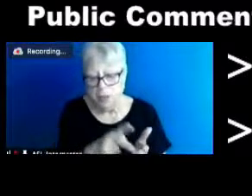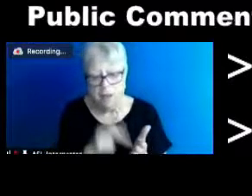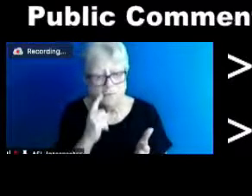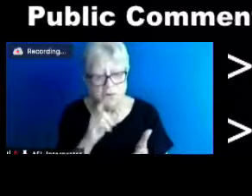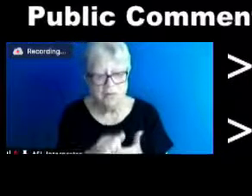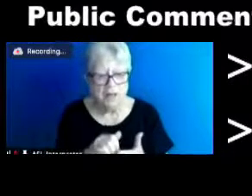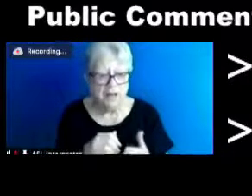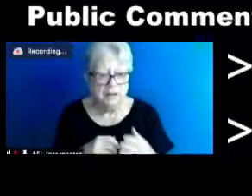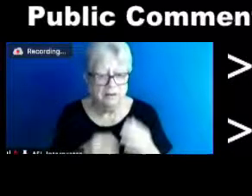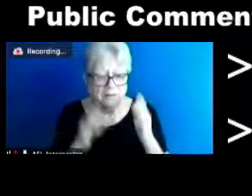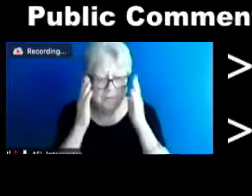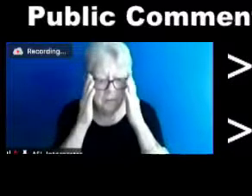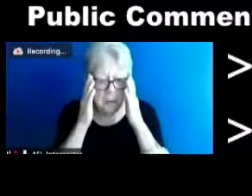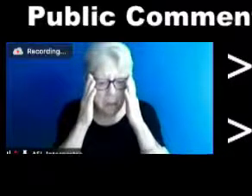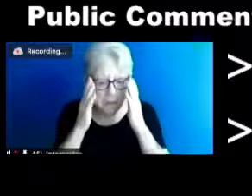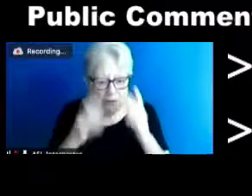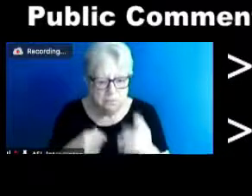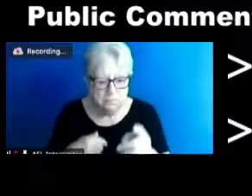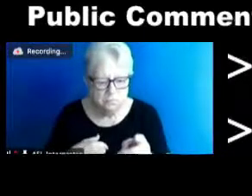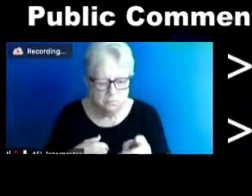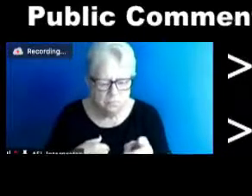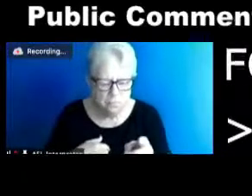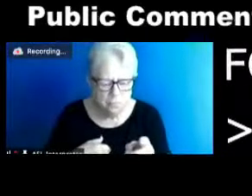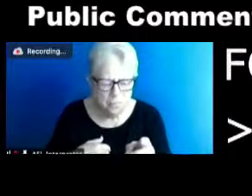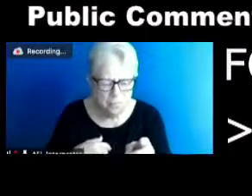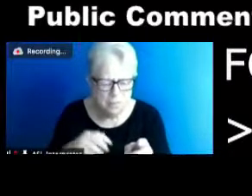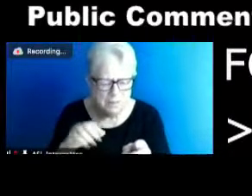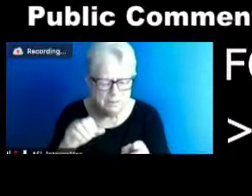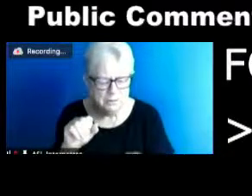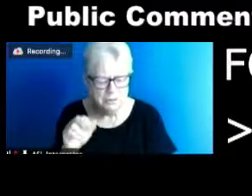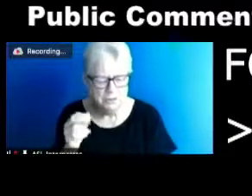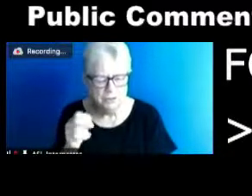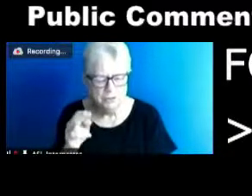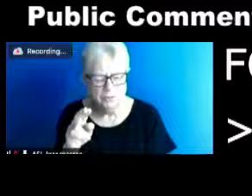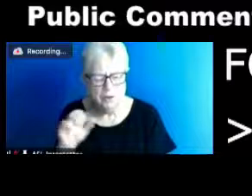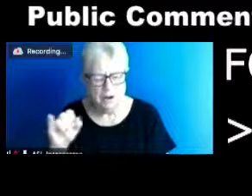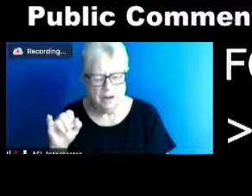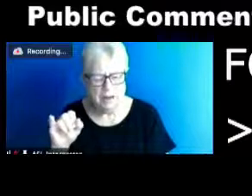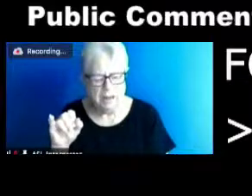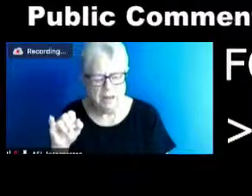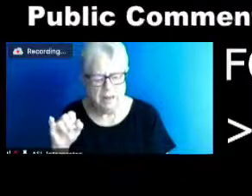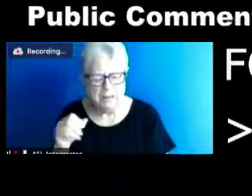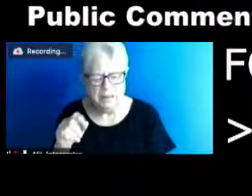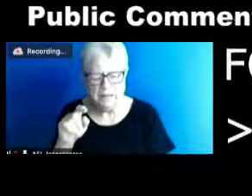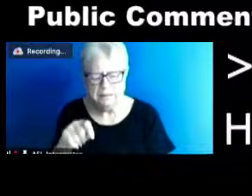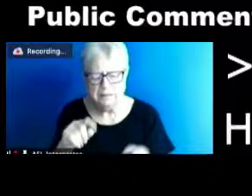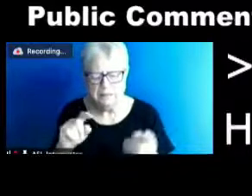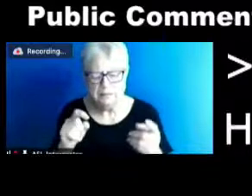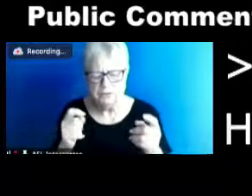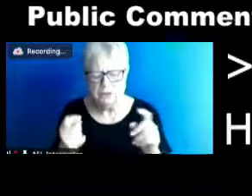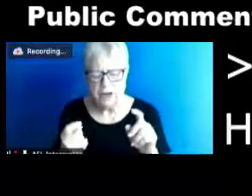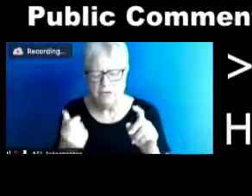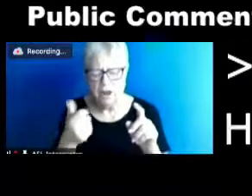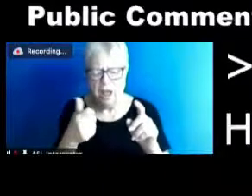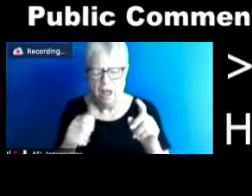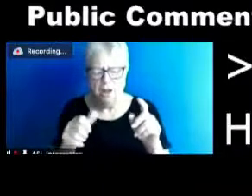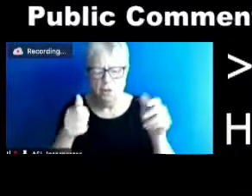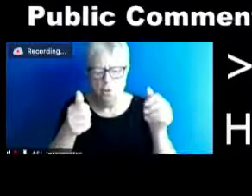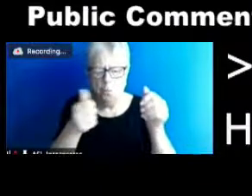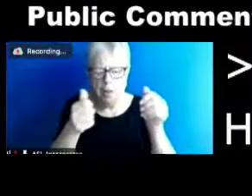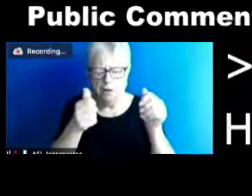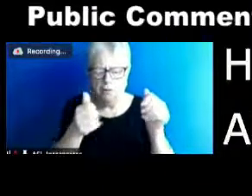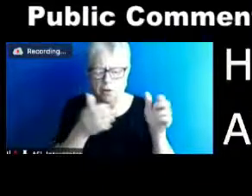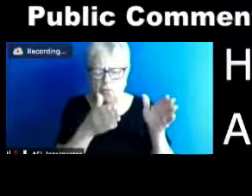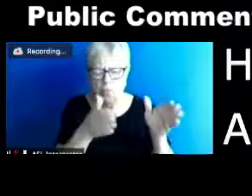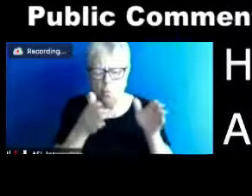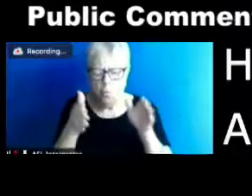And with this, if I may just chime in here, does this change any of the administrative ways of how they